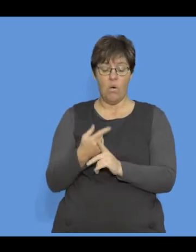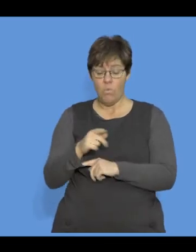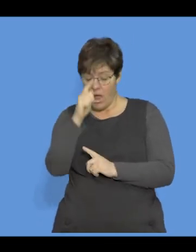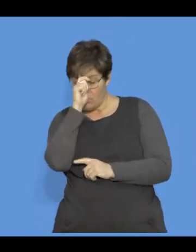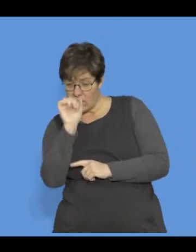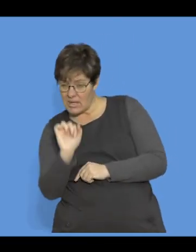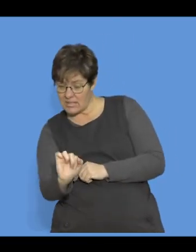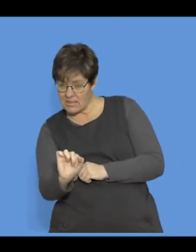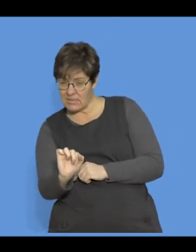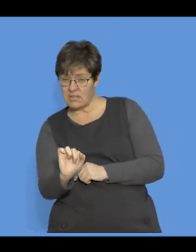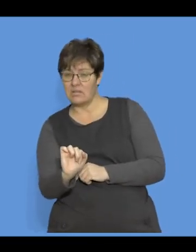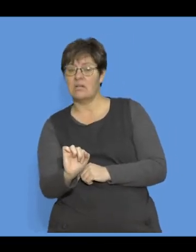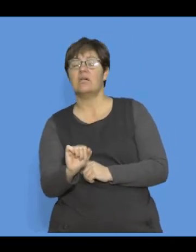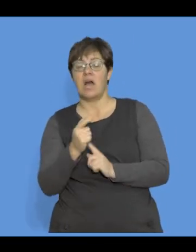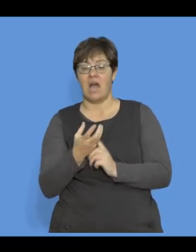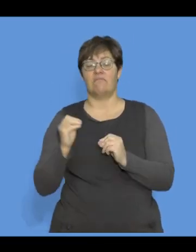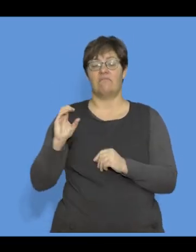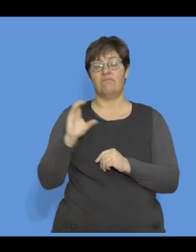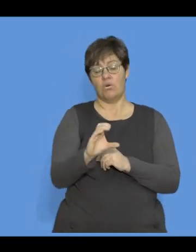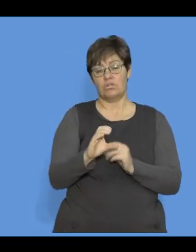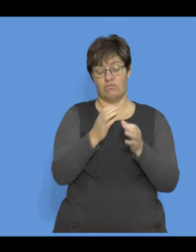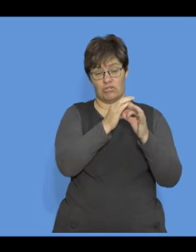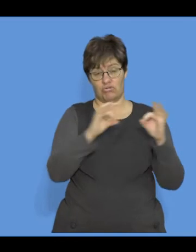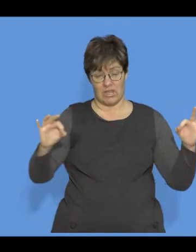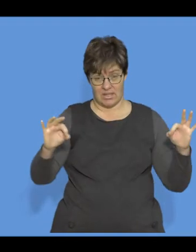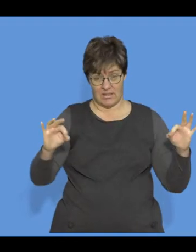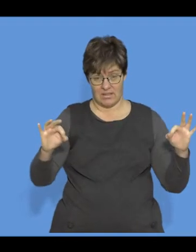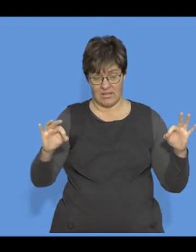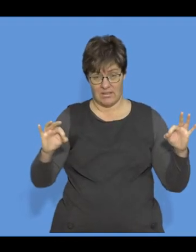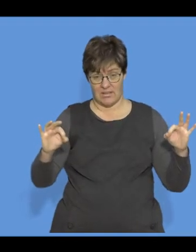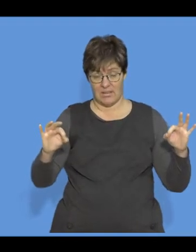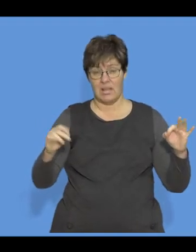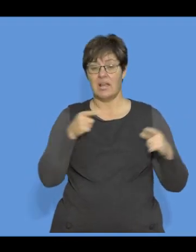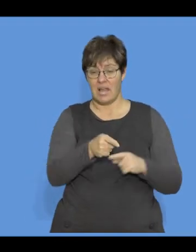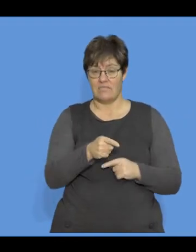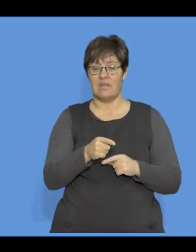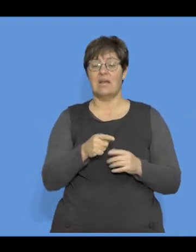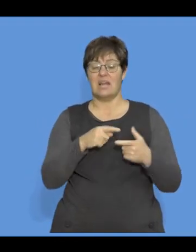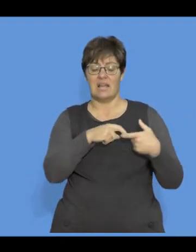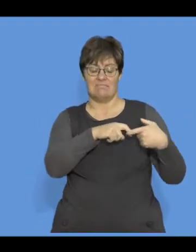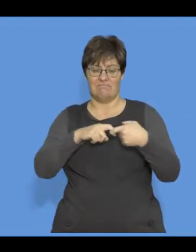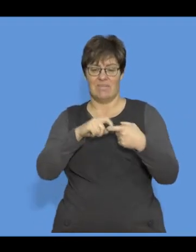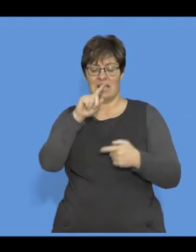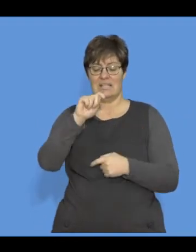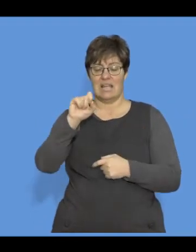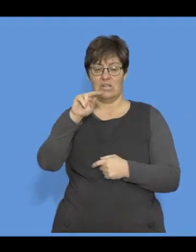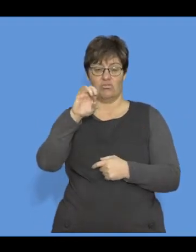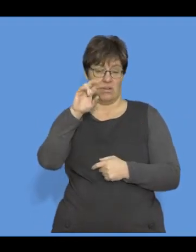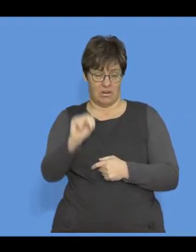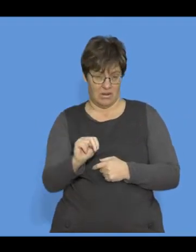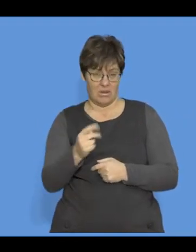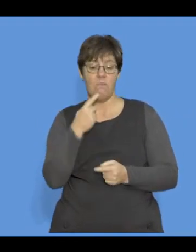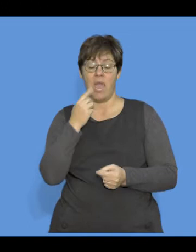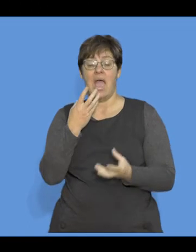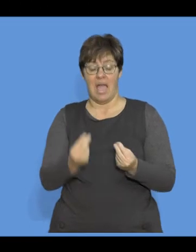recognize that there's the force of the string, and the force in the string is known as tension. We recognize there's the